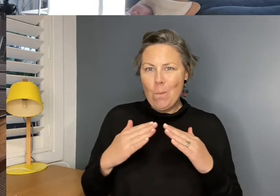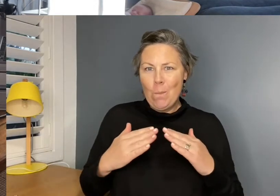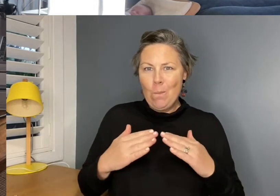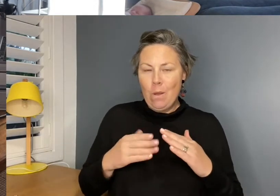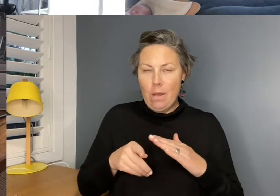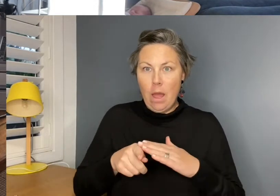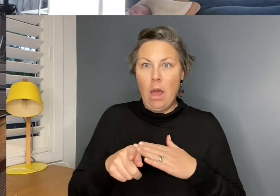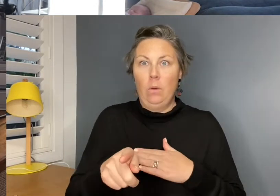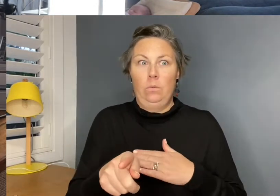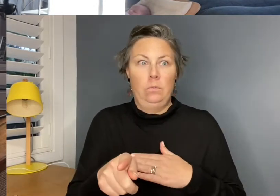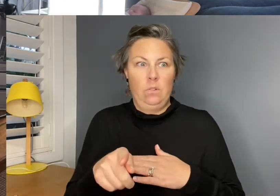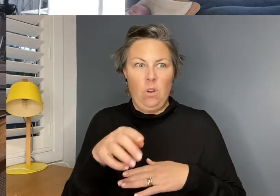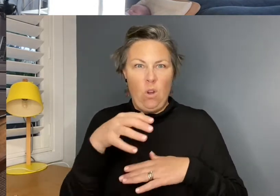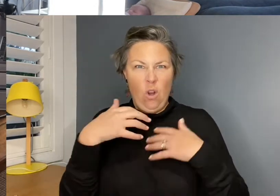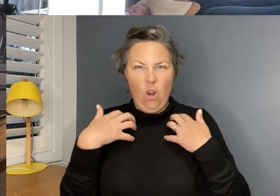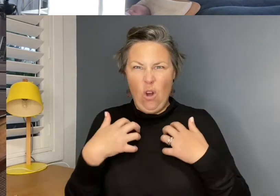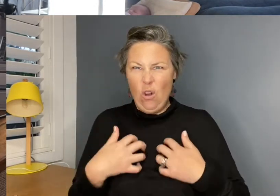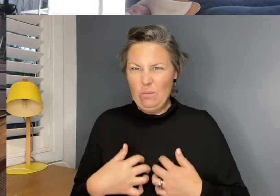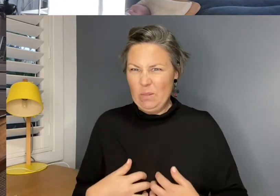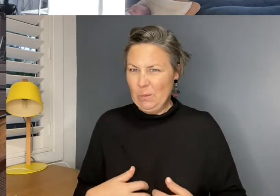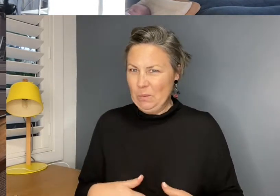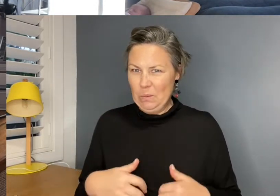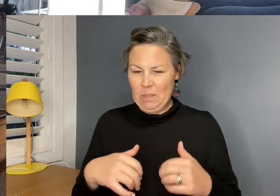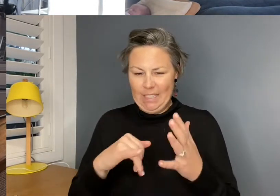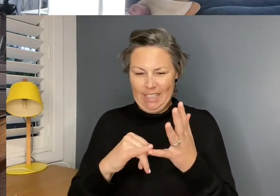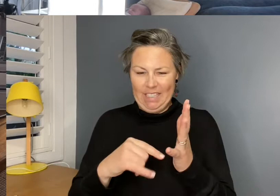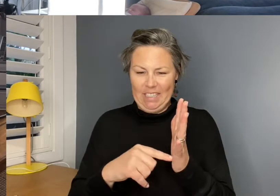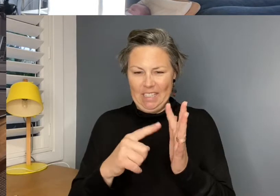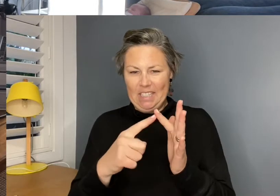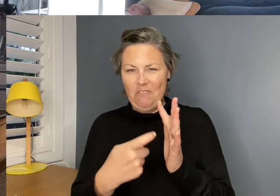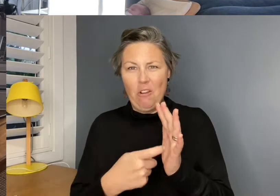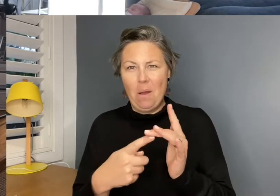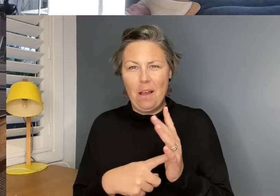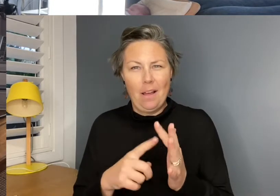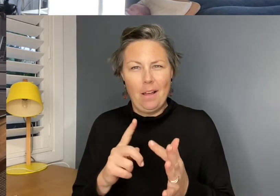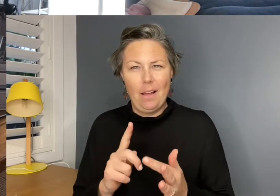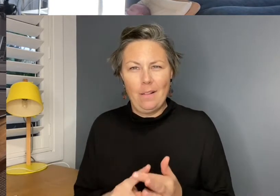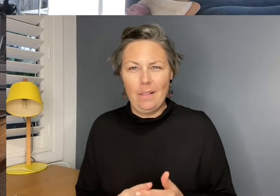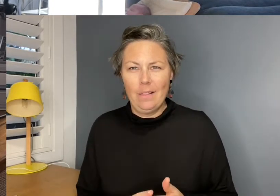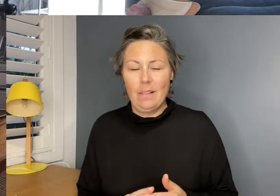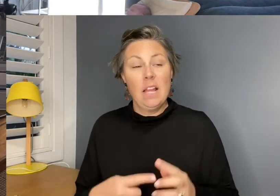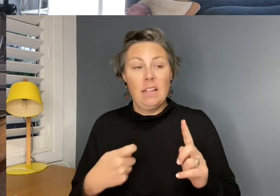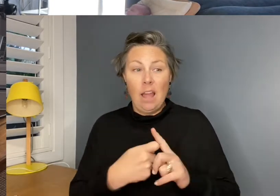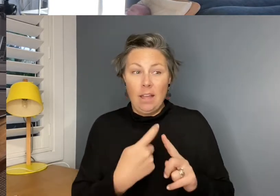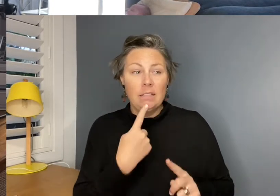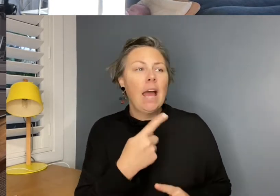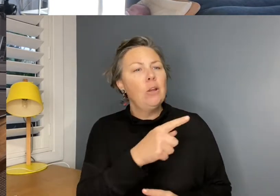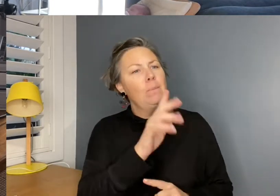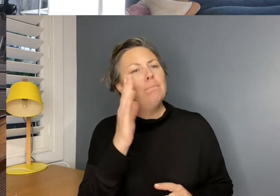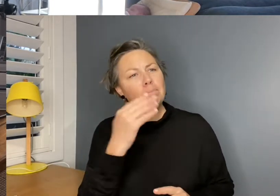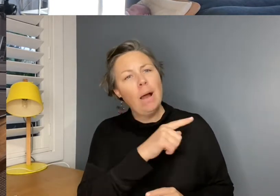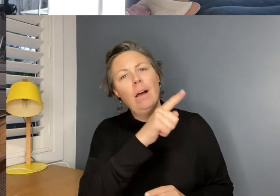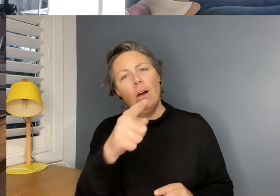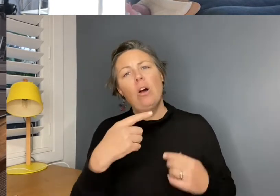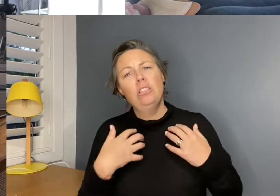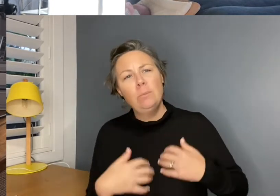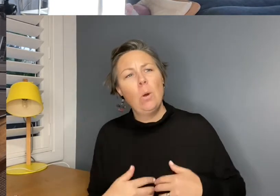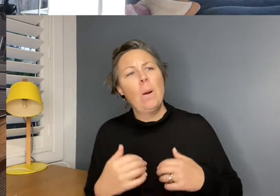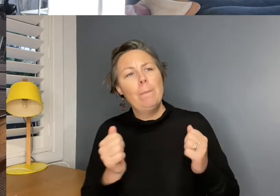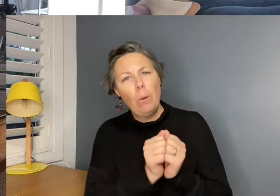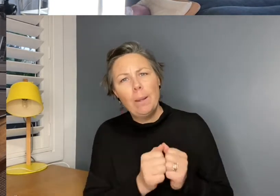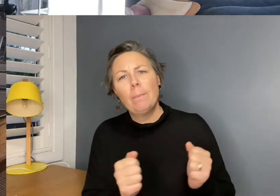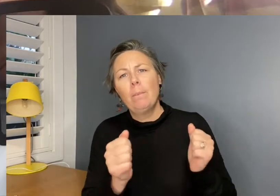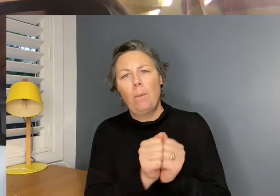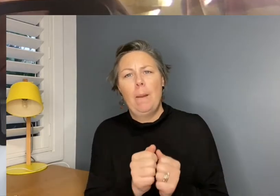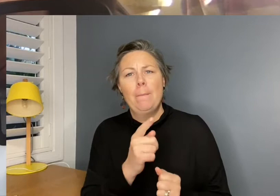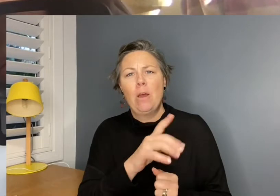do like a proper tour as such of the birthing suites, I think you were saying, because of COVID and restrictions. And yeah, so exactly. you weren't that familiar with